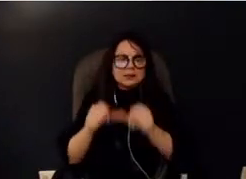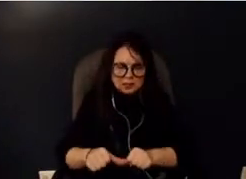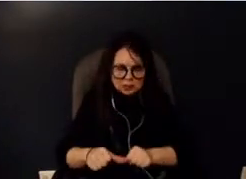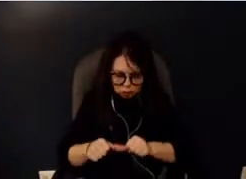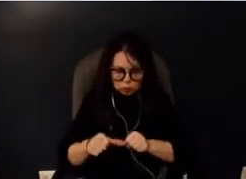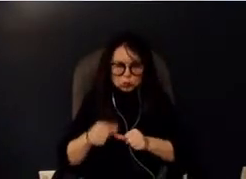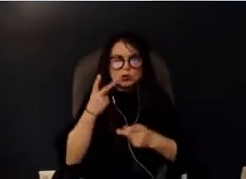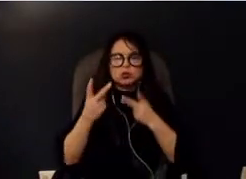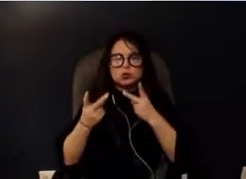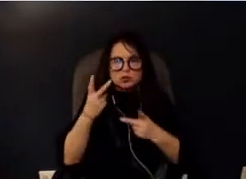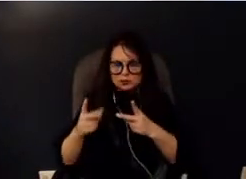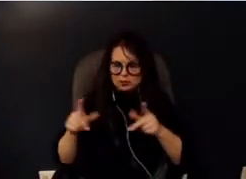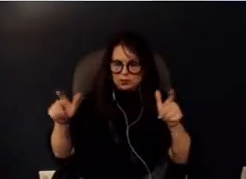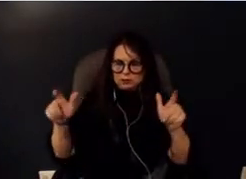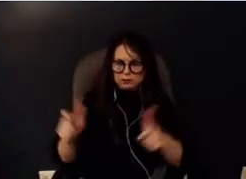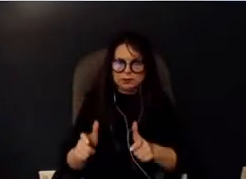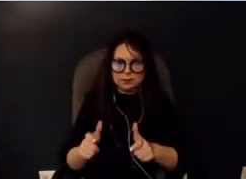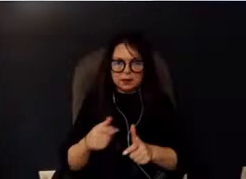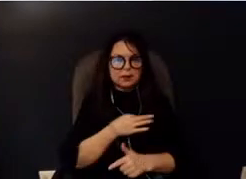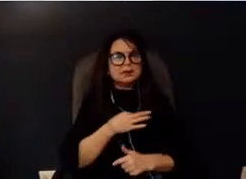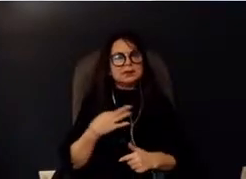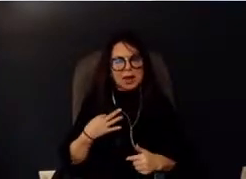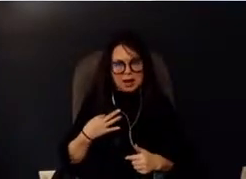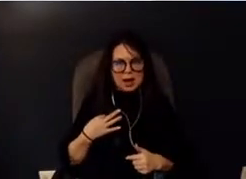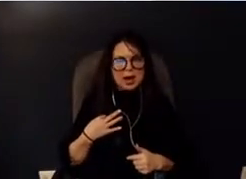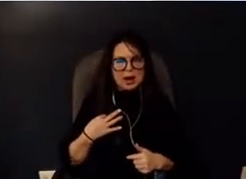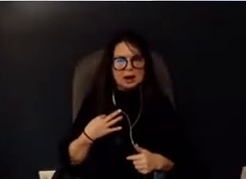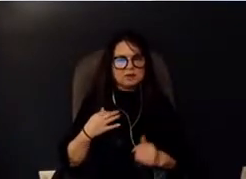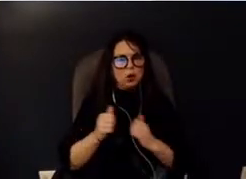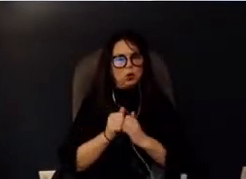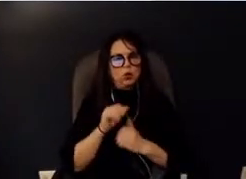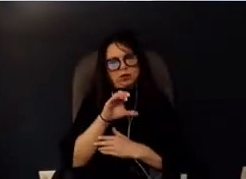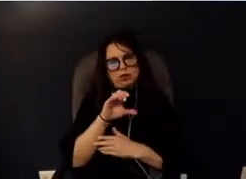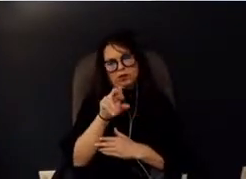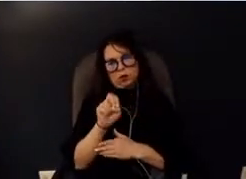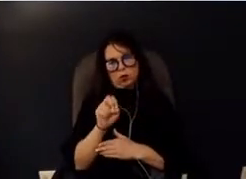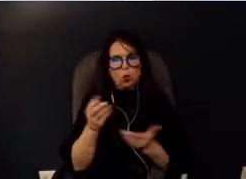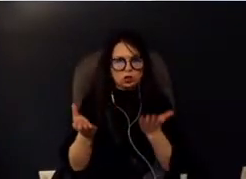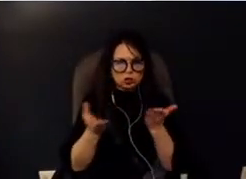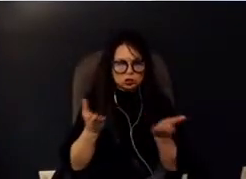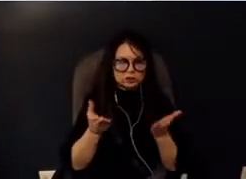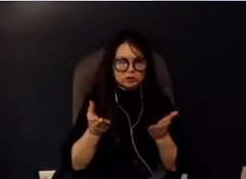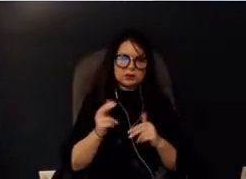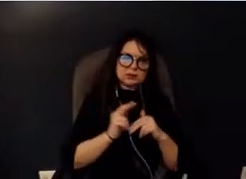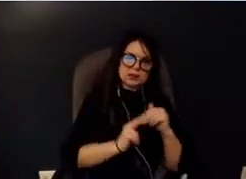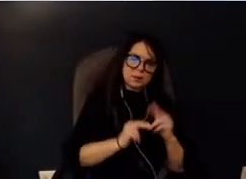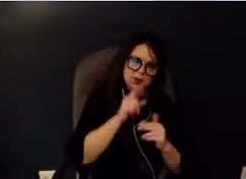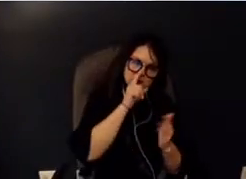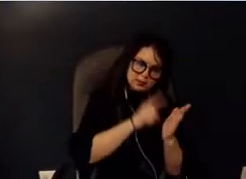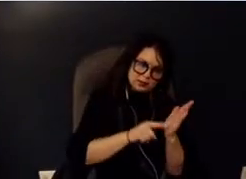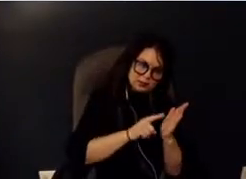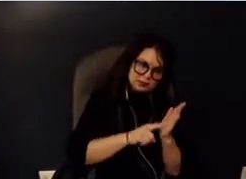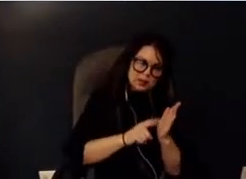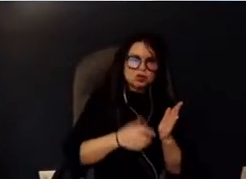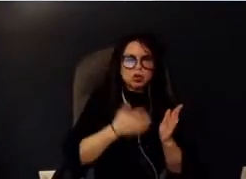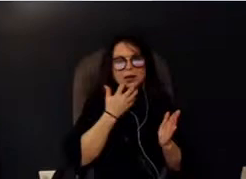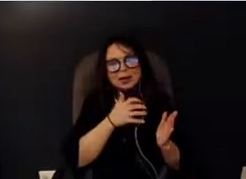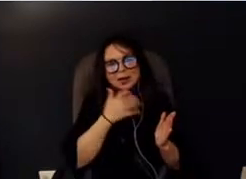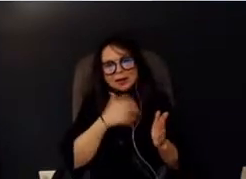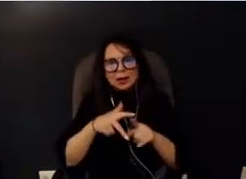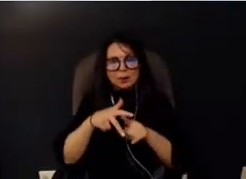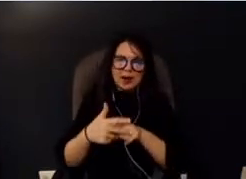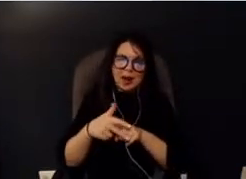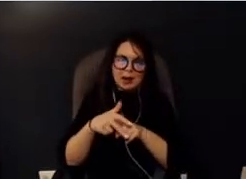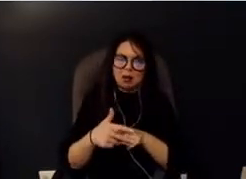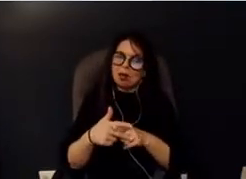and in our core services of building inspections, heating, mechanical, and plumbing inspections. And we've had